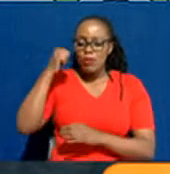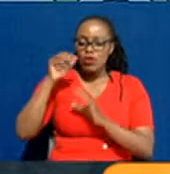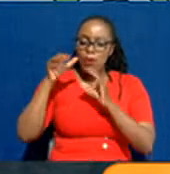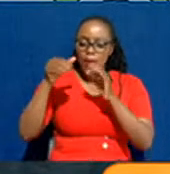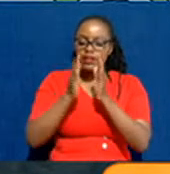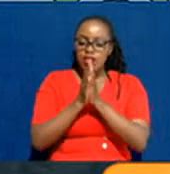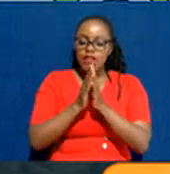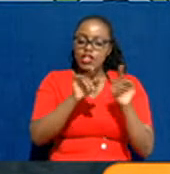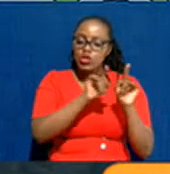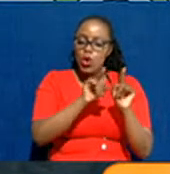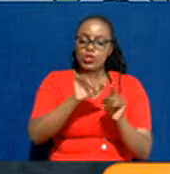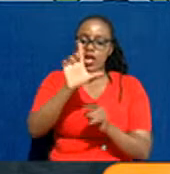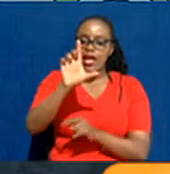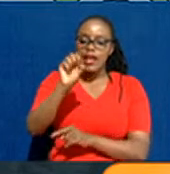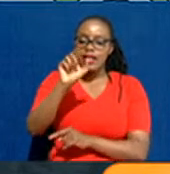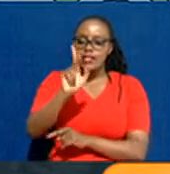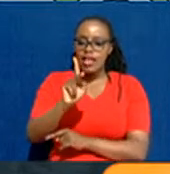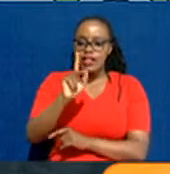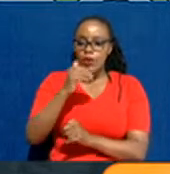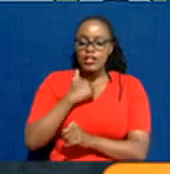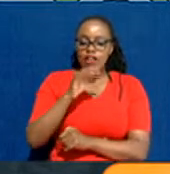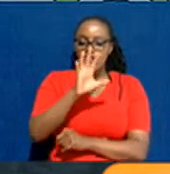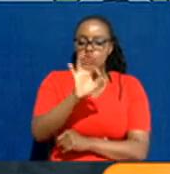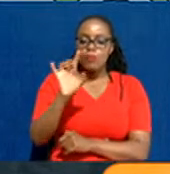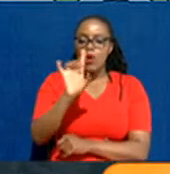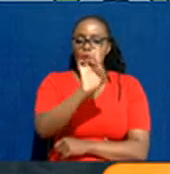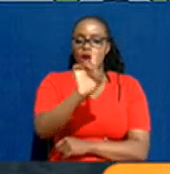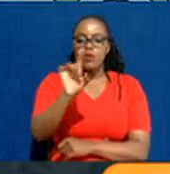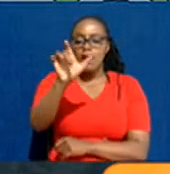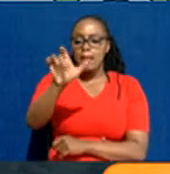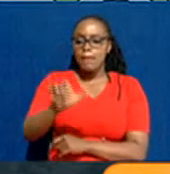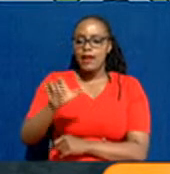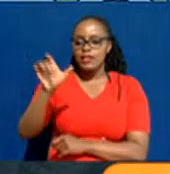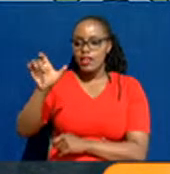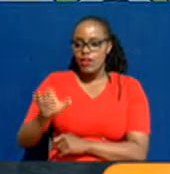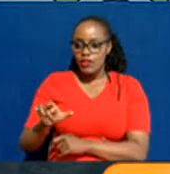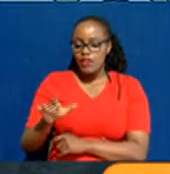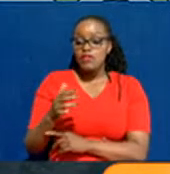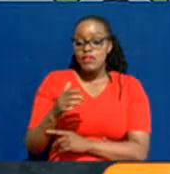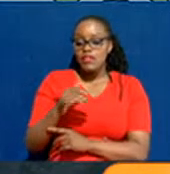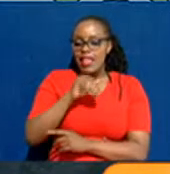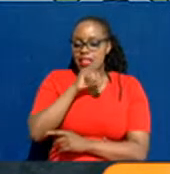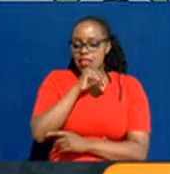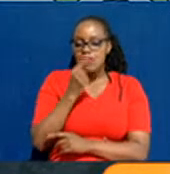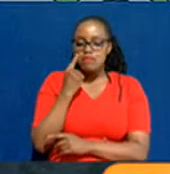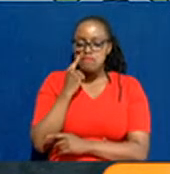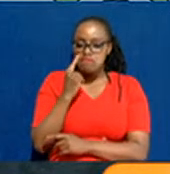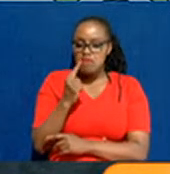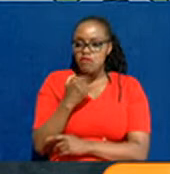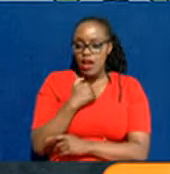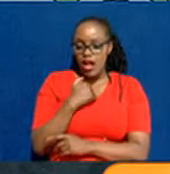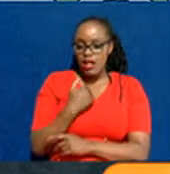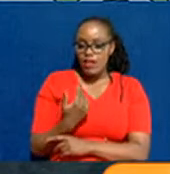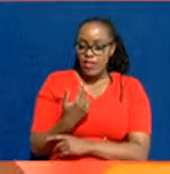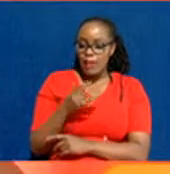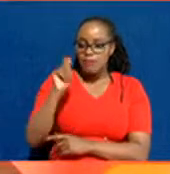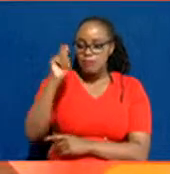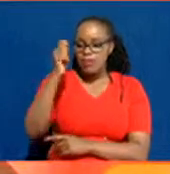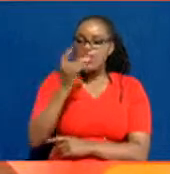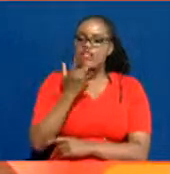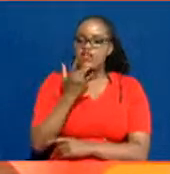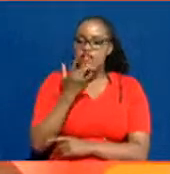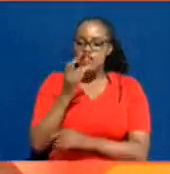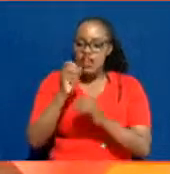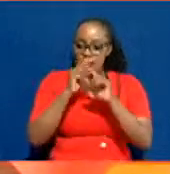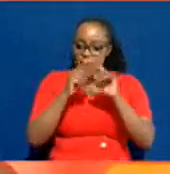Law Society of Kenya will nominate one member each to the panel, a panel Odinga considers skewed in the president's favor.